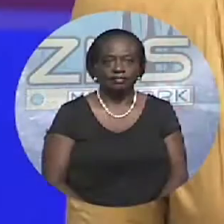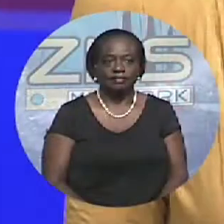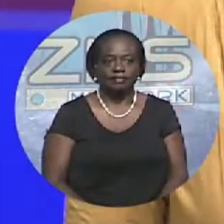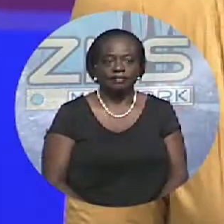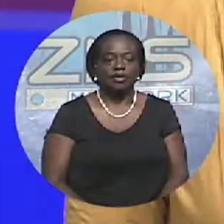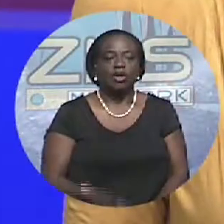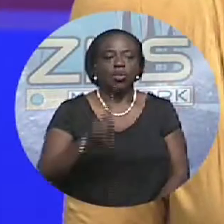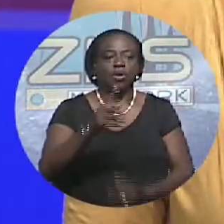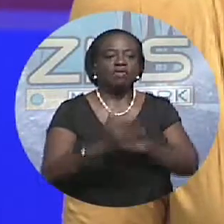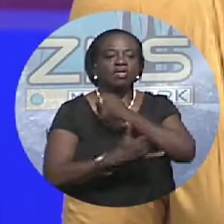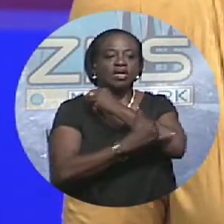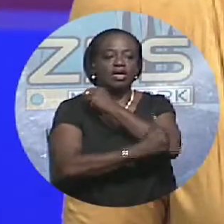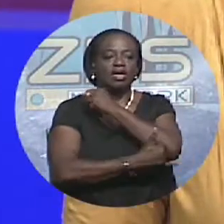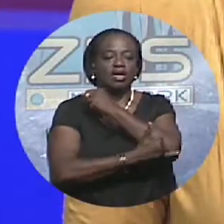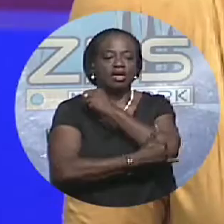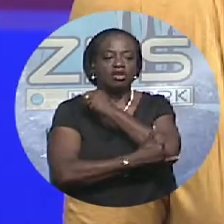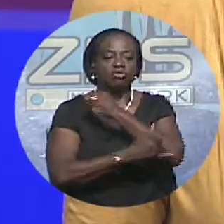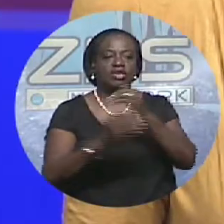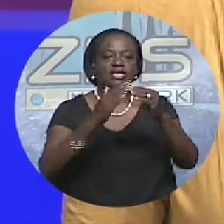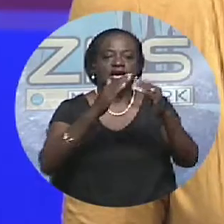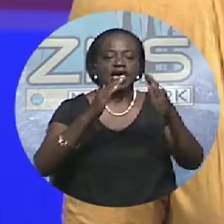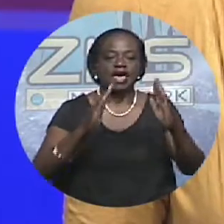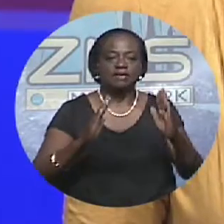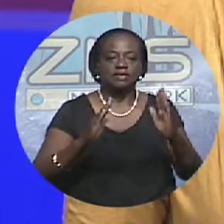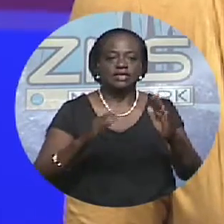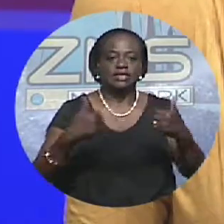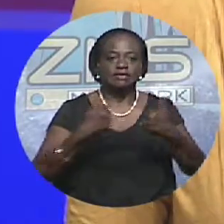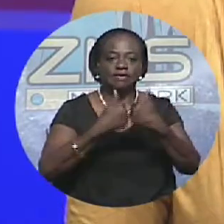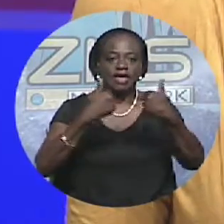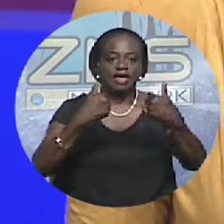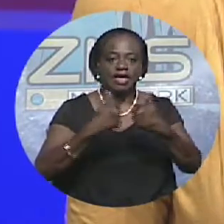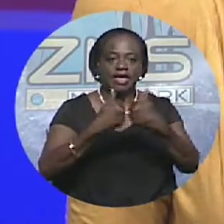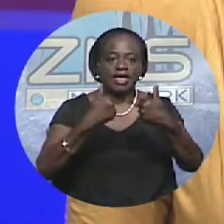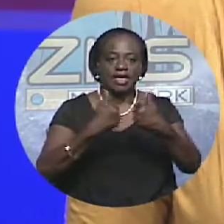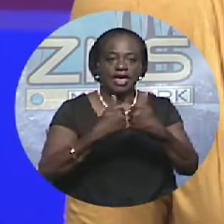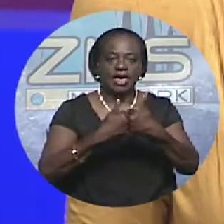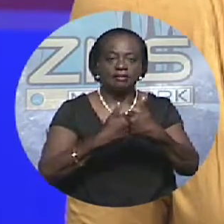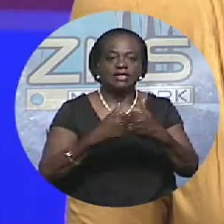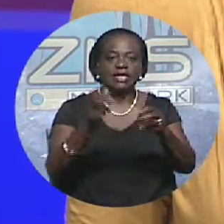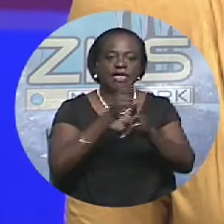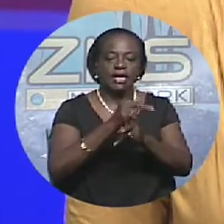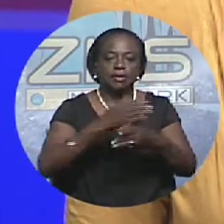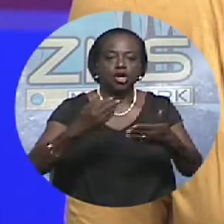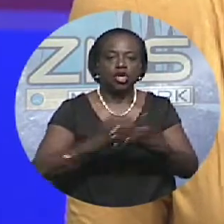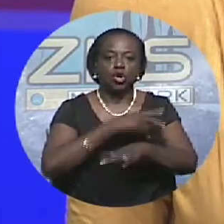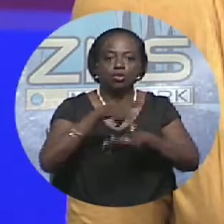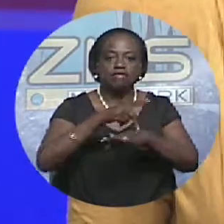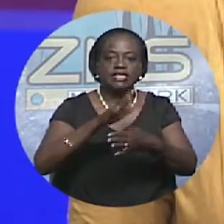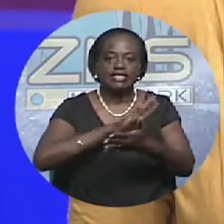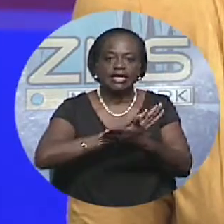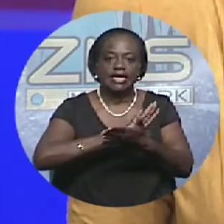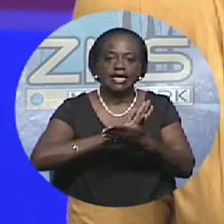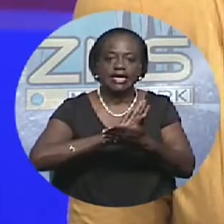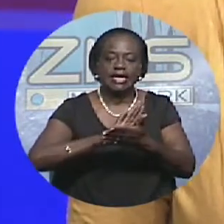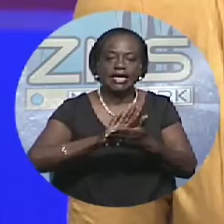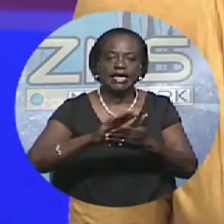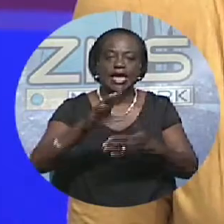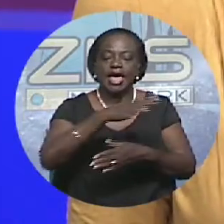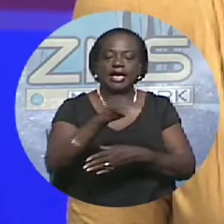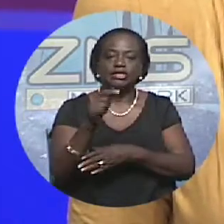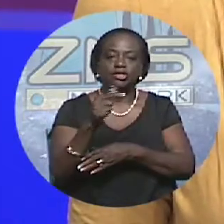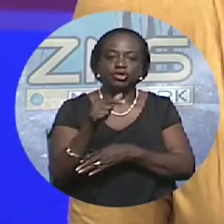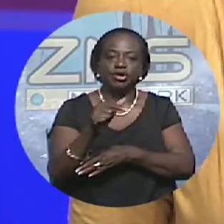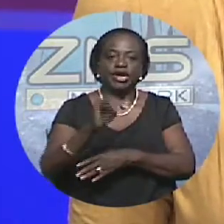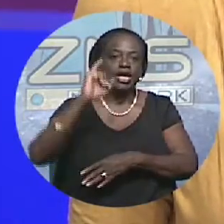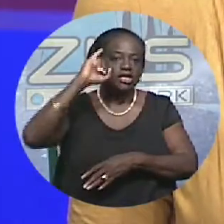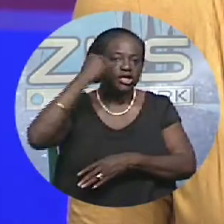One of the country's gaming houses maintaining its commitment as a corporate citizen by keeping New Providence clean, green, and pristine. Jared